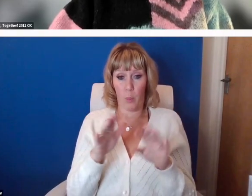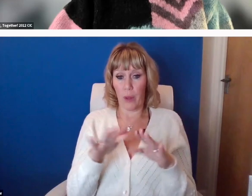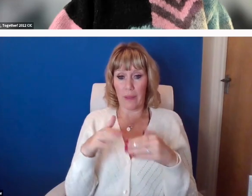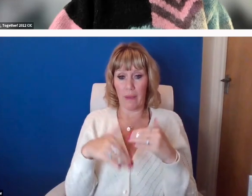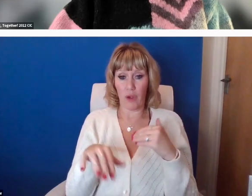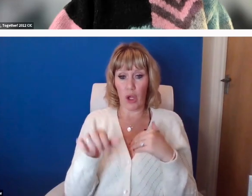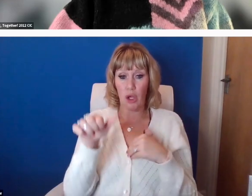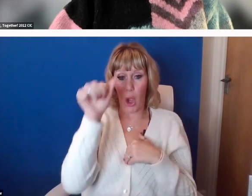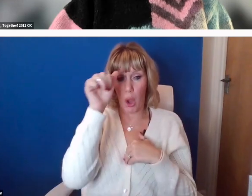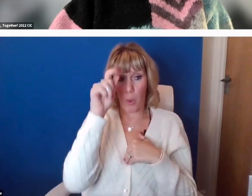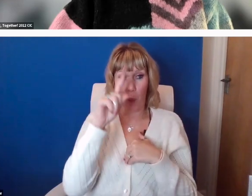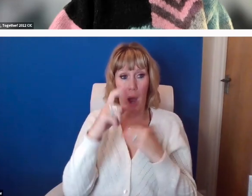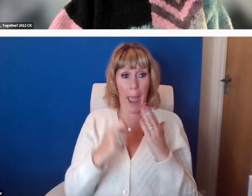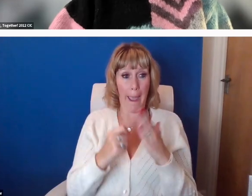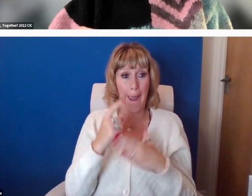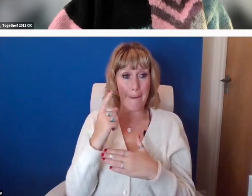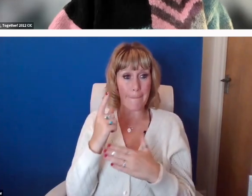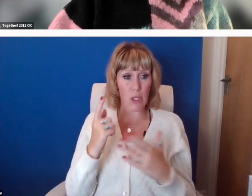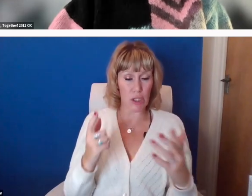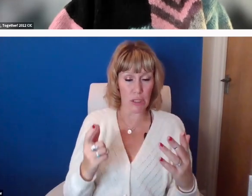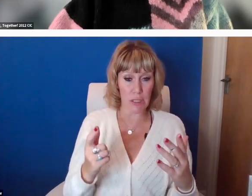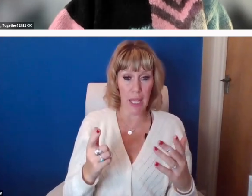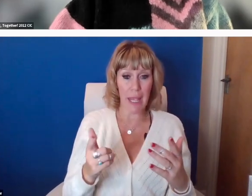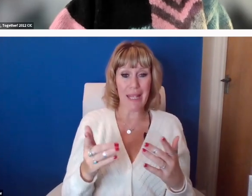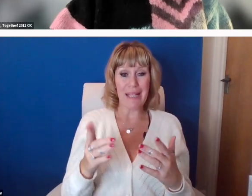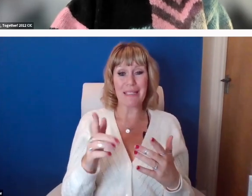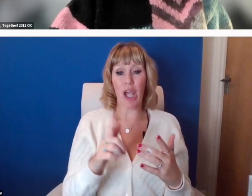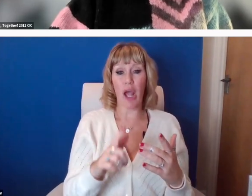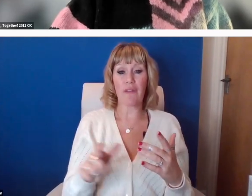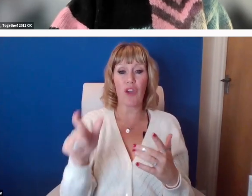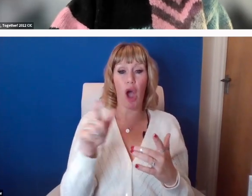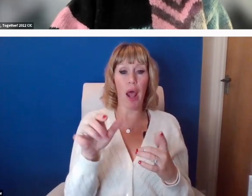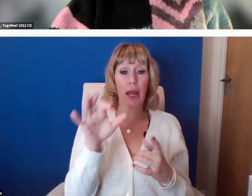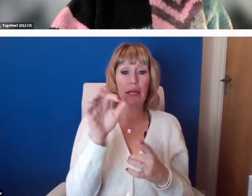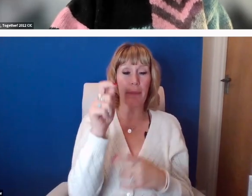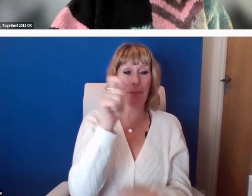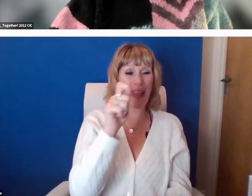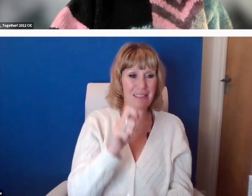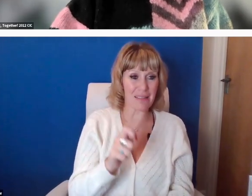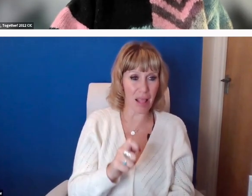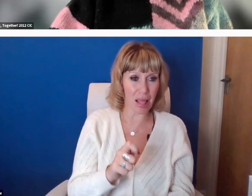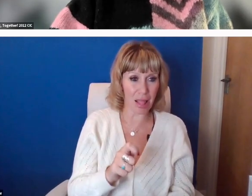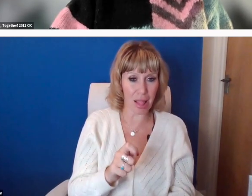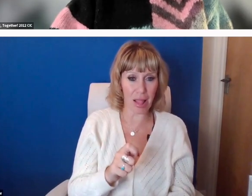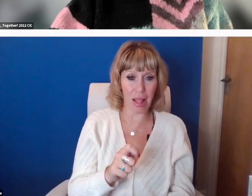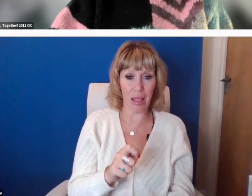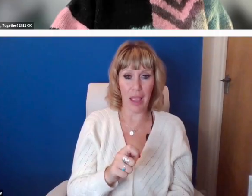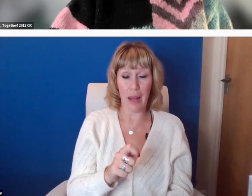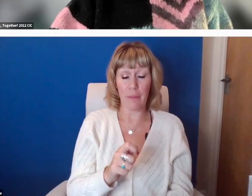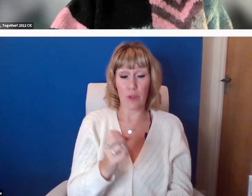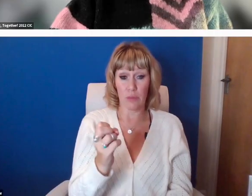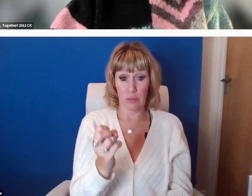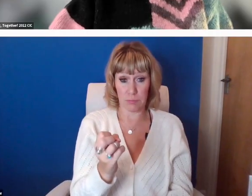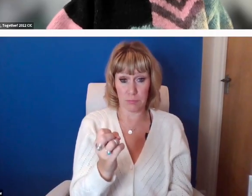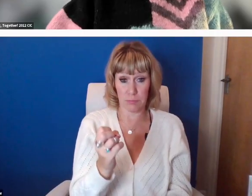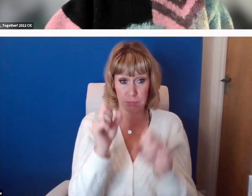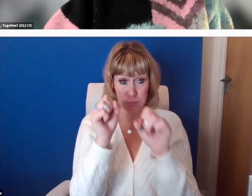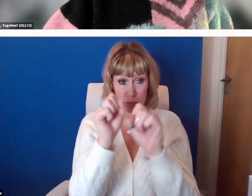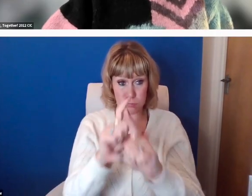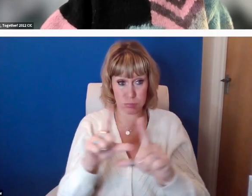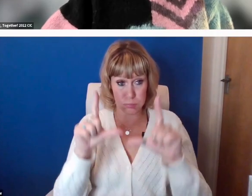2025, it's coloured ink, coloured pencil, ink, and Posca pen. I'm just going to bring this up